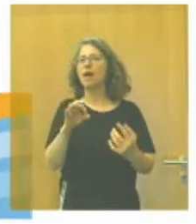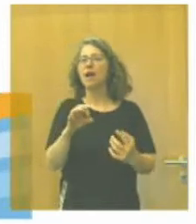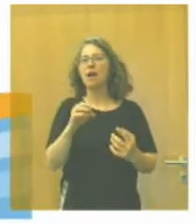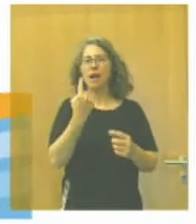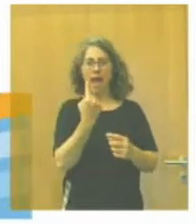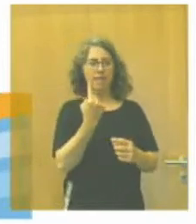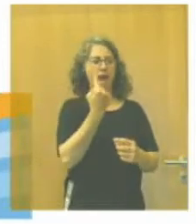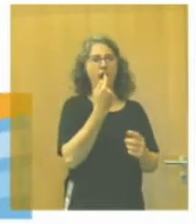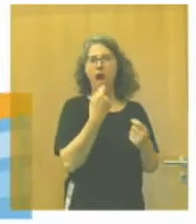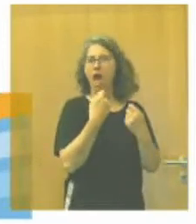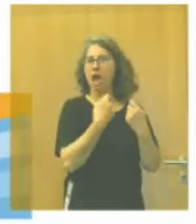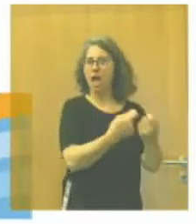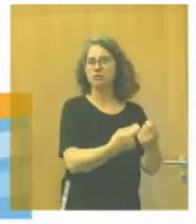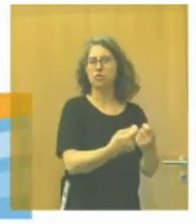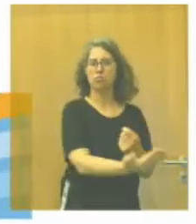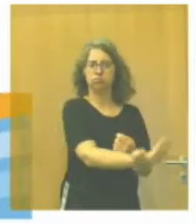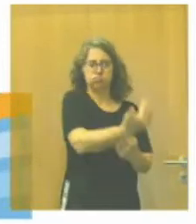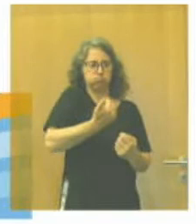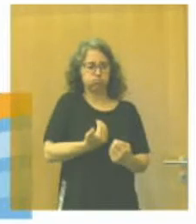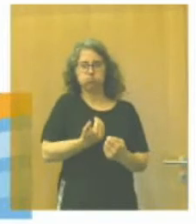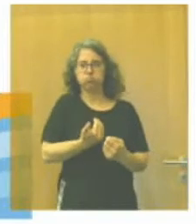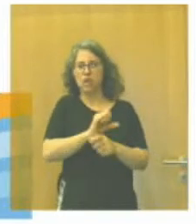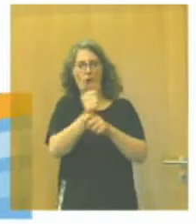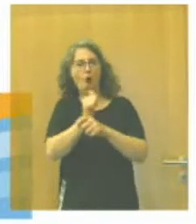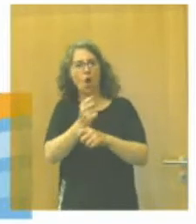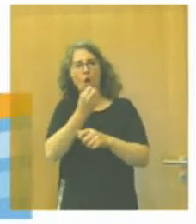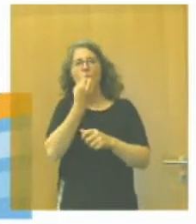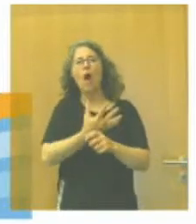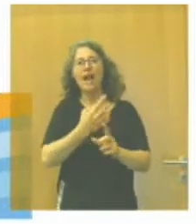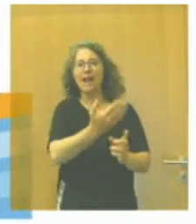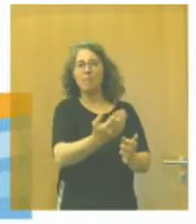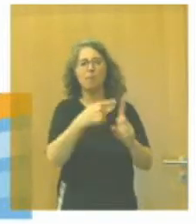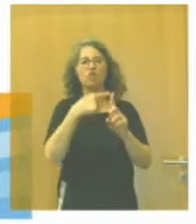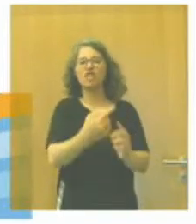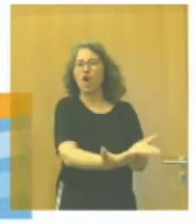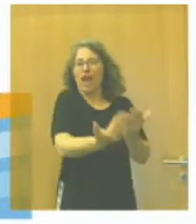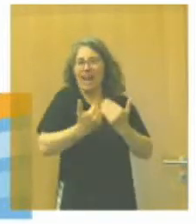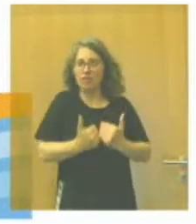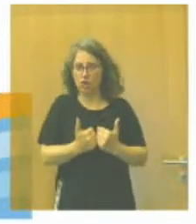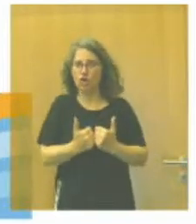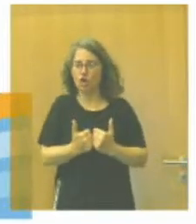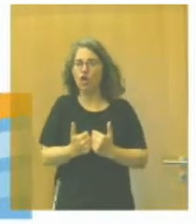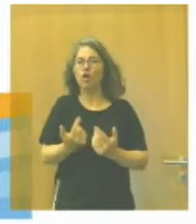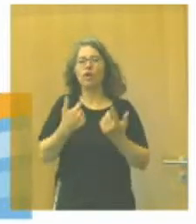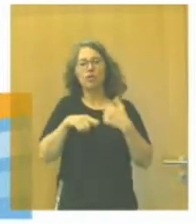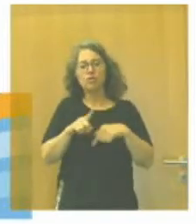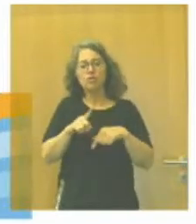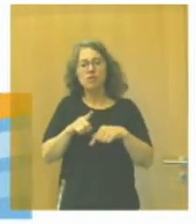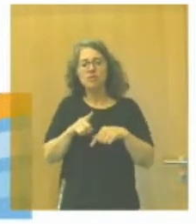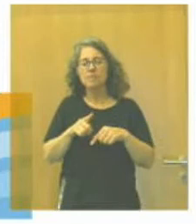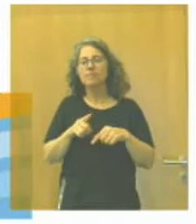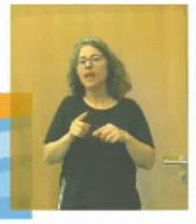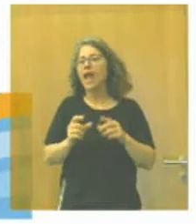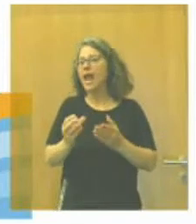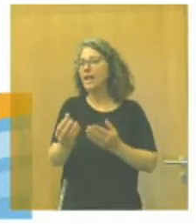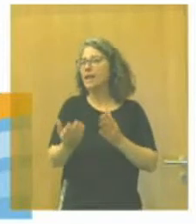anywhere. And then the highest one was the in-person group cognitive behavioral therapy for